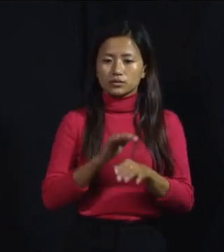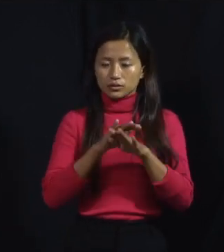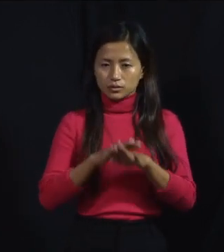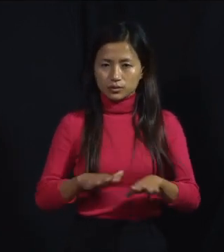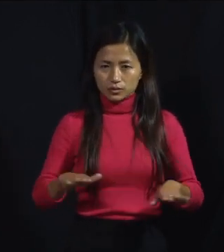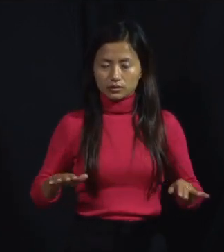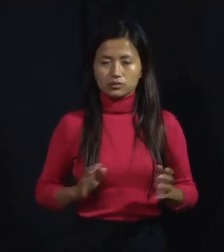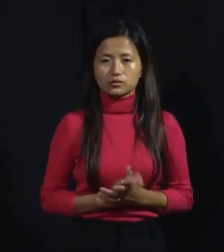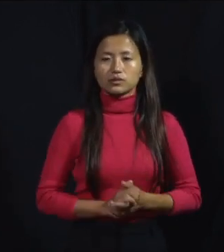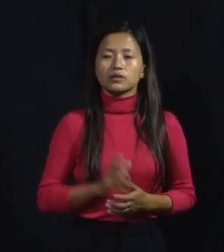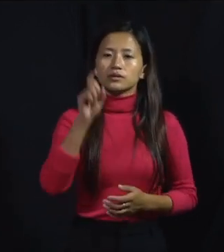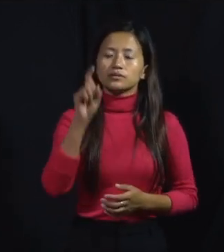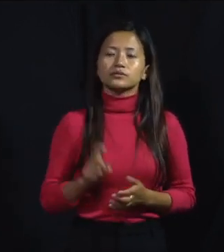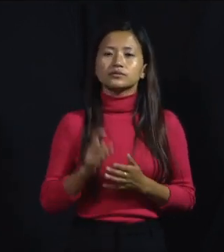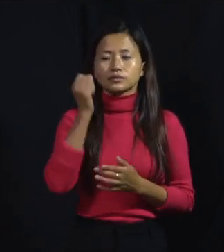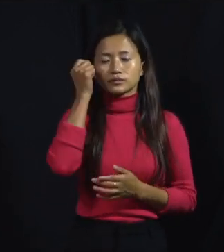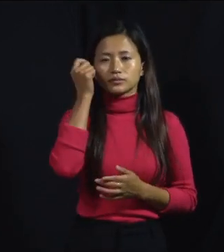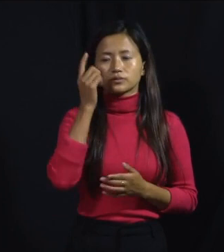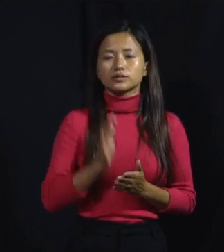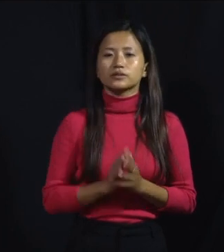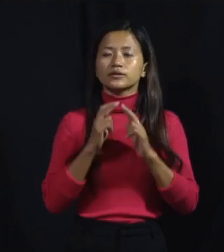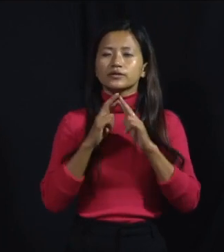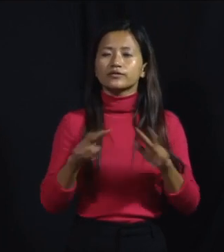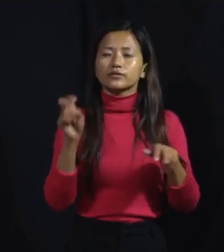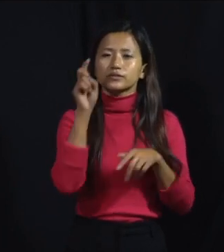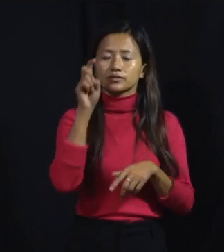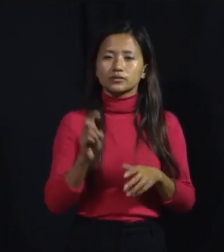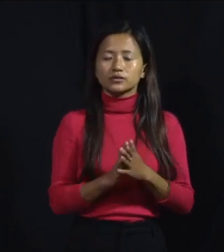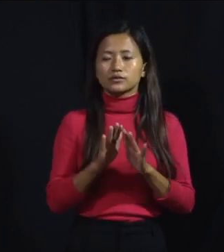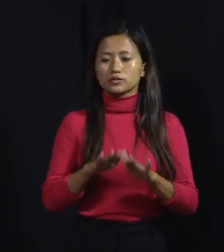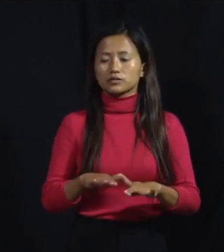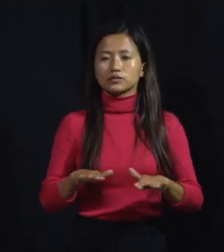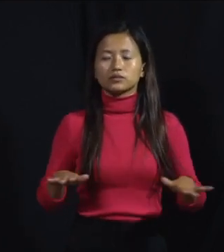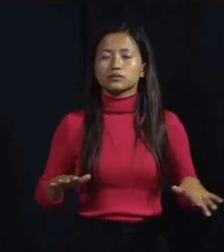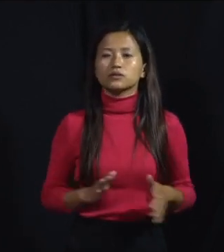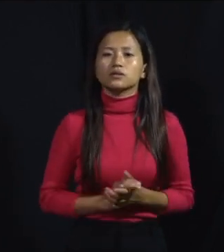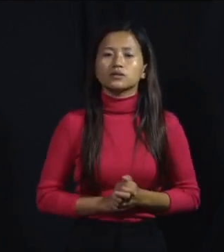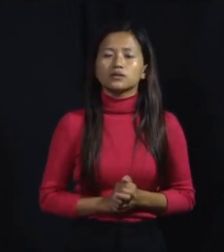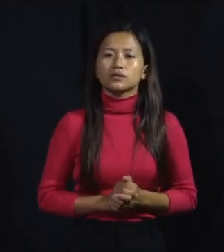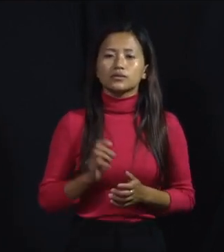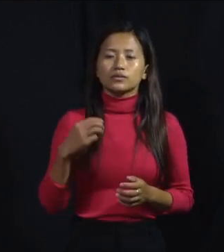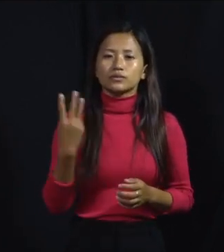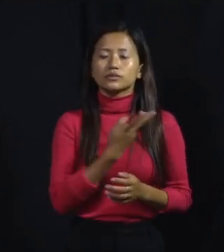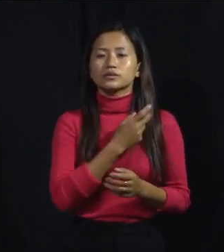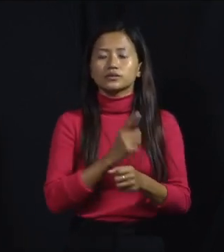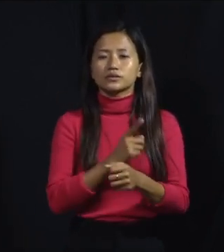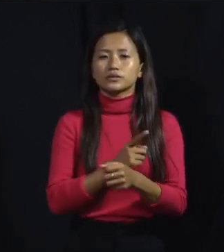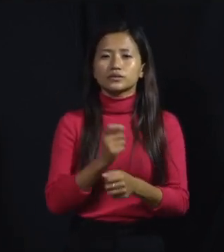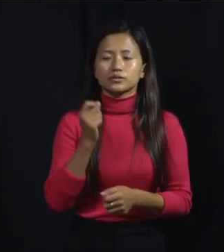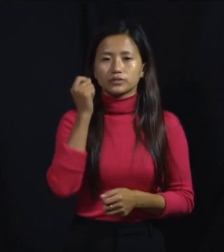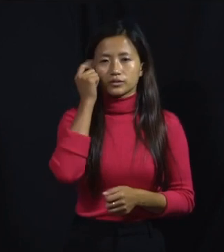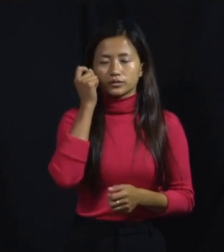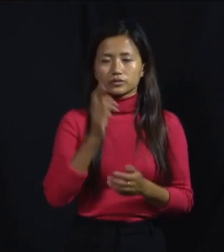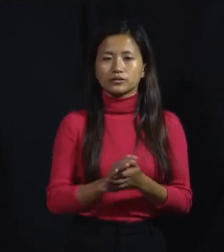why we need to understand the varying needs of the students. We the teachers also need to understand